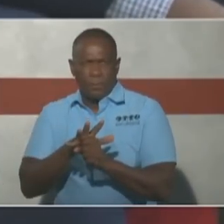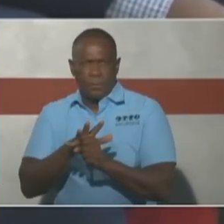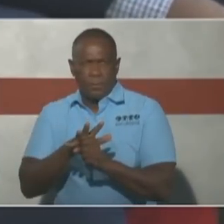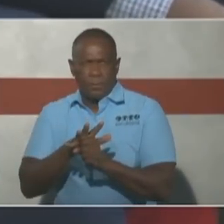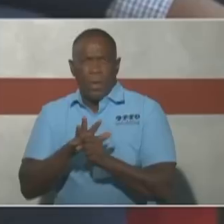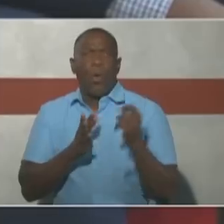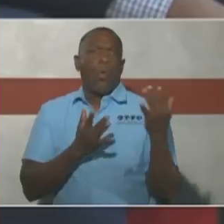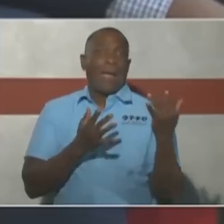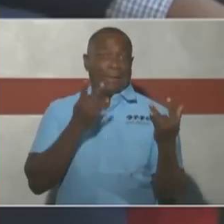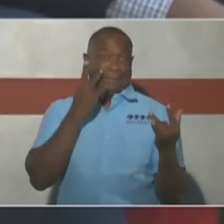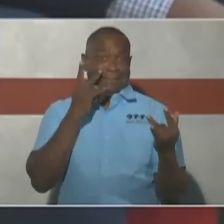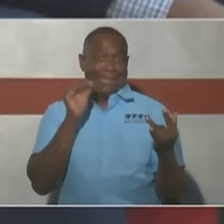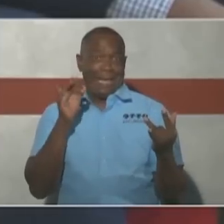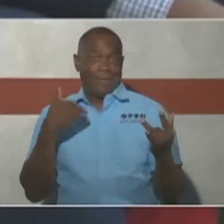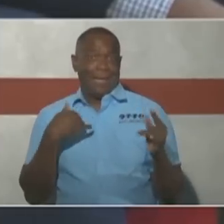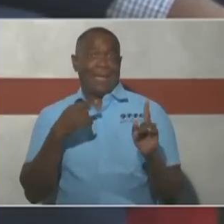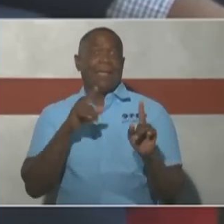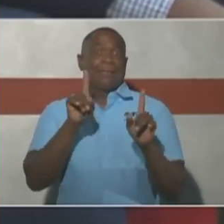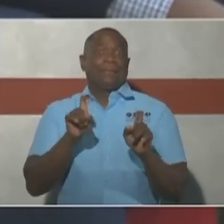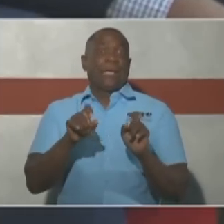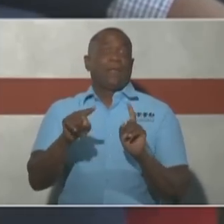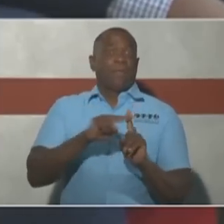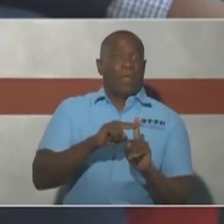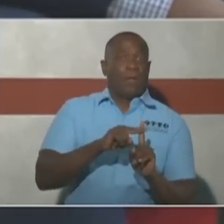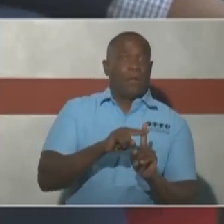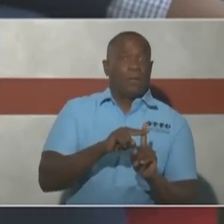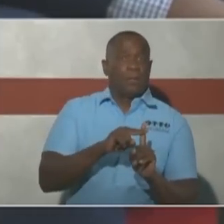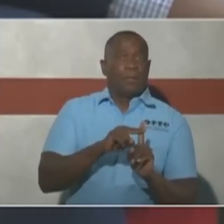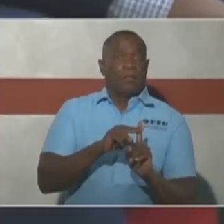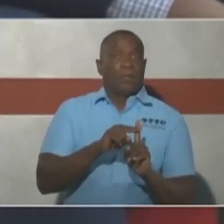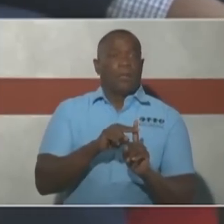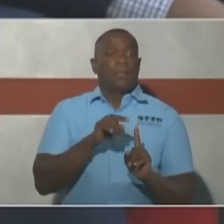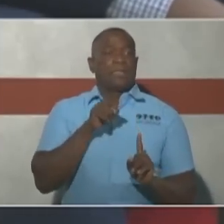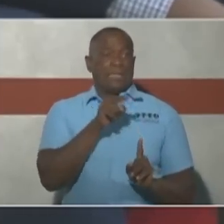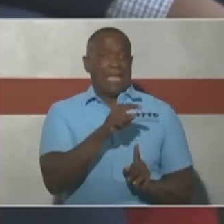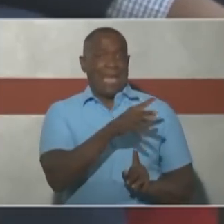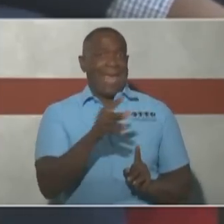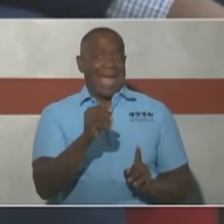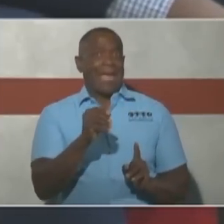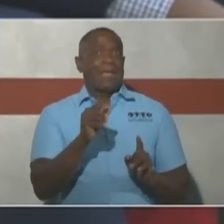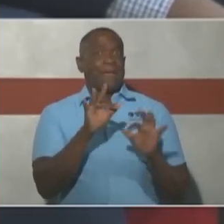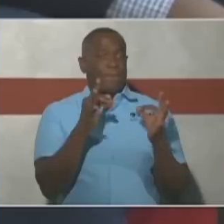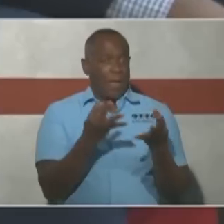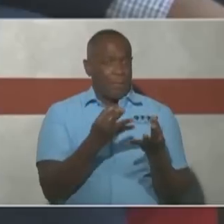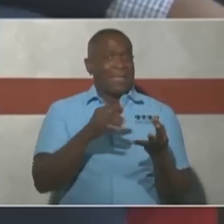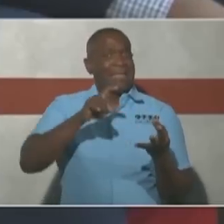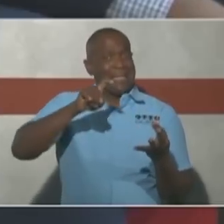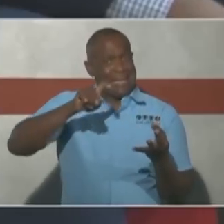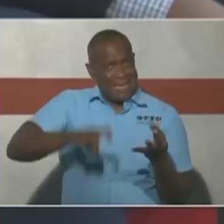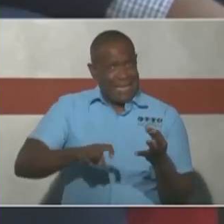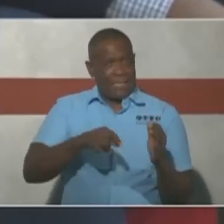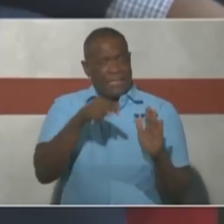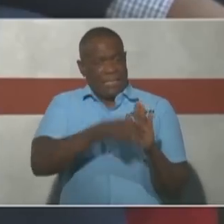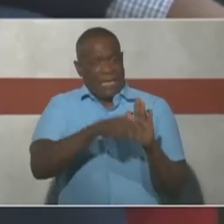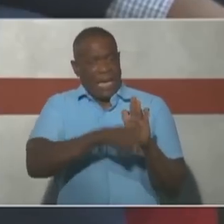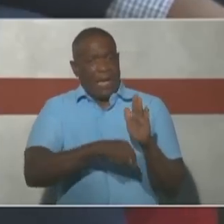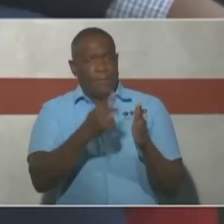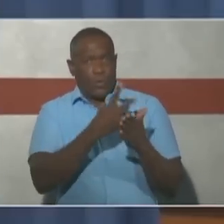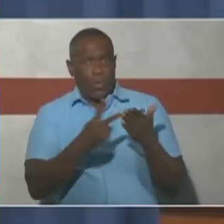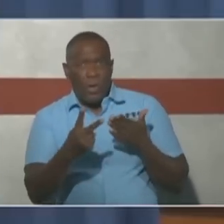that data has to, of course, reach WHO and they make a final decision, but their tag group hasn't gone beyond a 2nd booster as